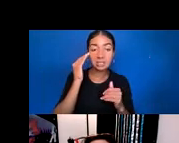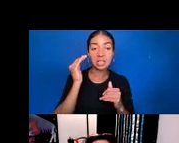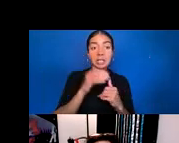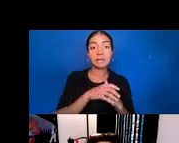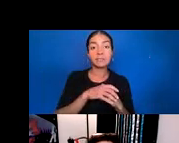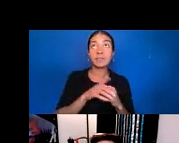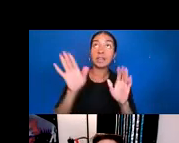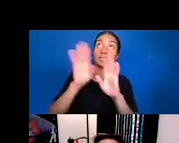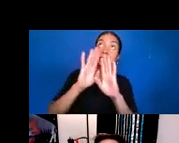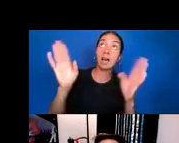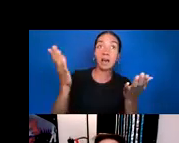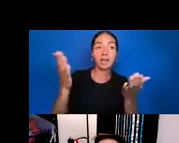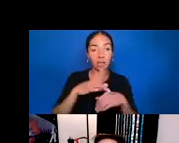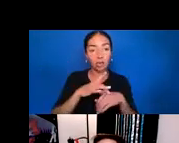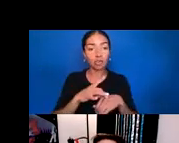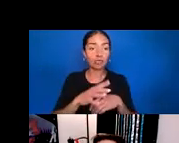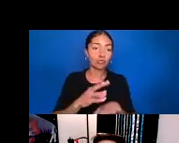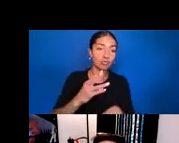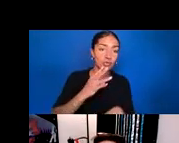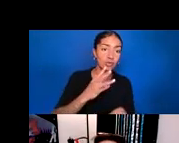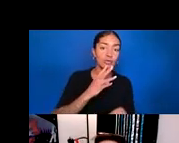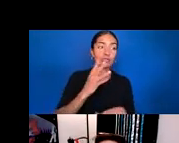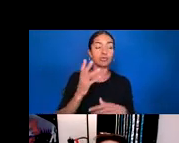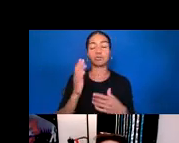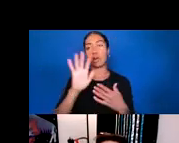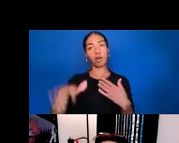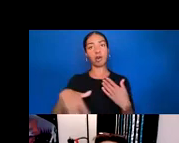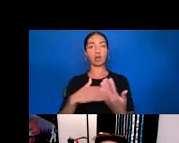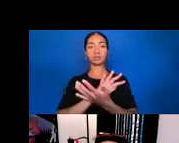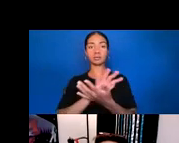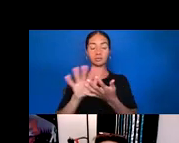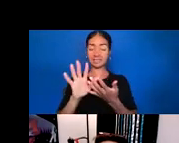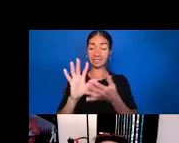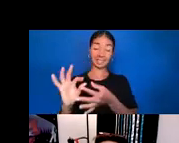sky, the earth, the water, all of it is connected.